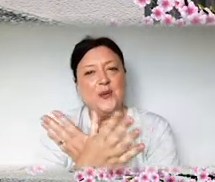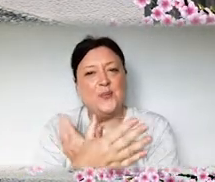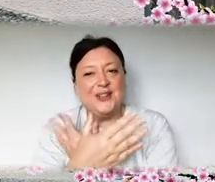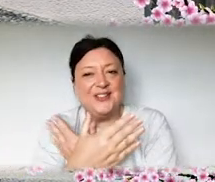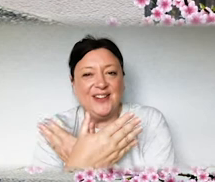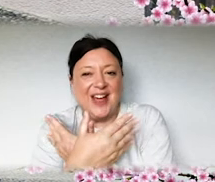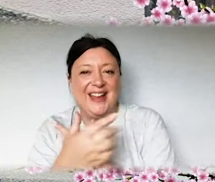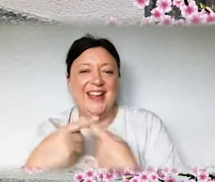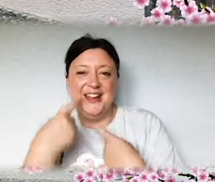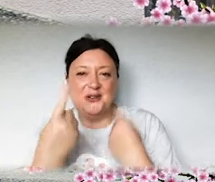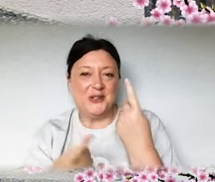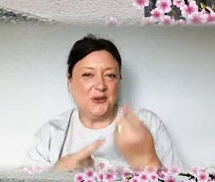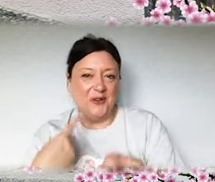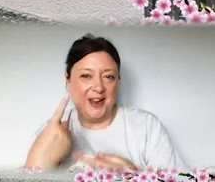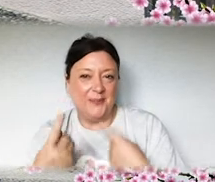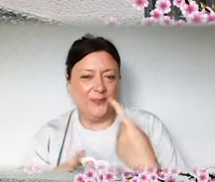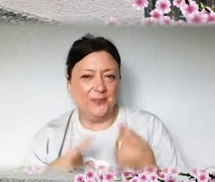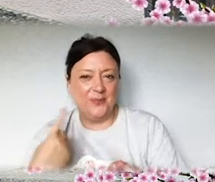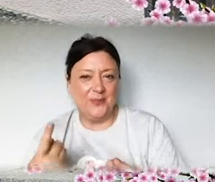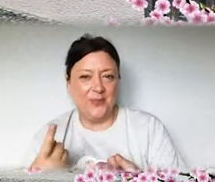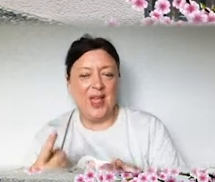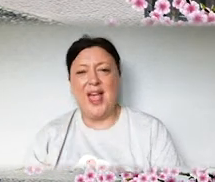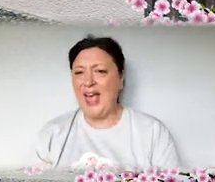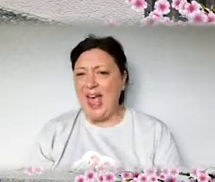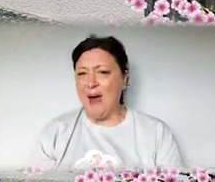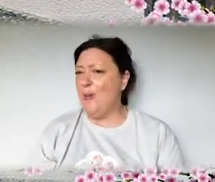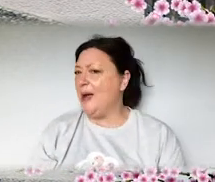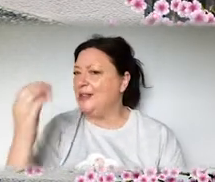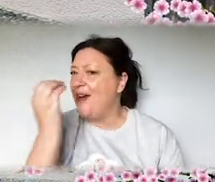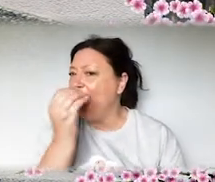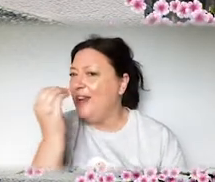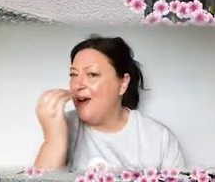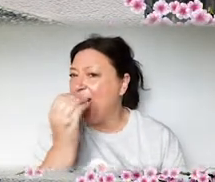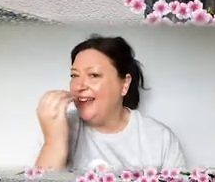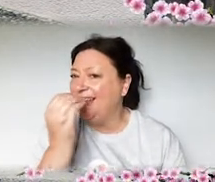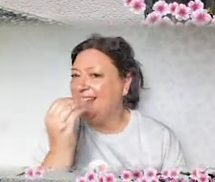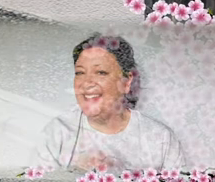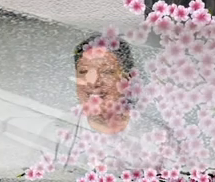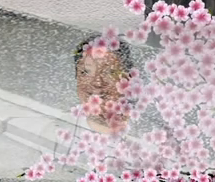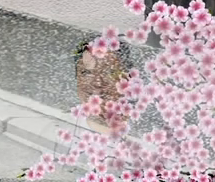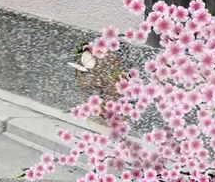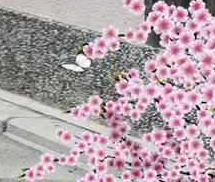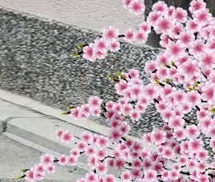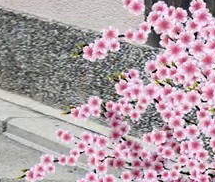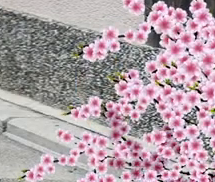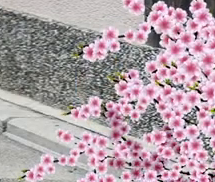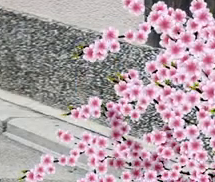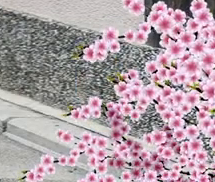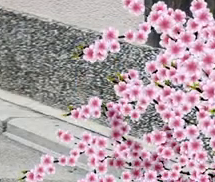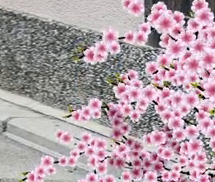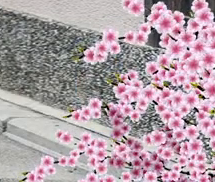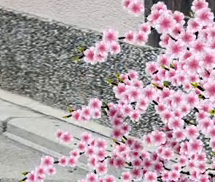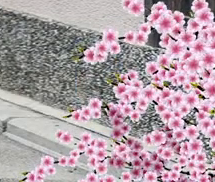you have got a butterfly in your story. Lovely. How about a flower. So maybe our butterfly